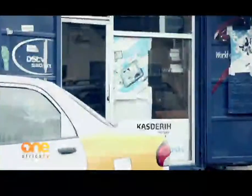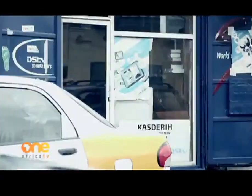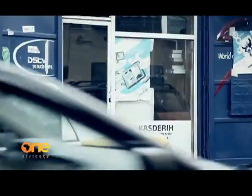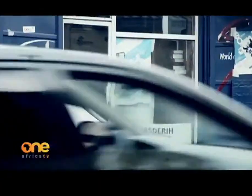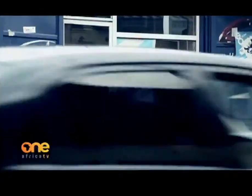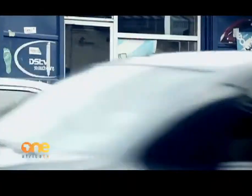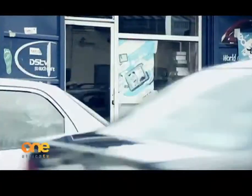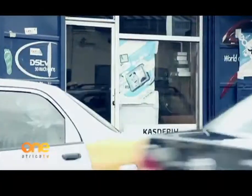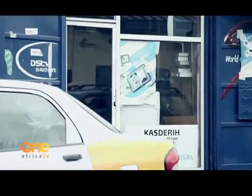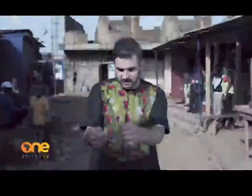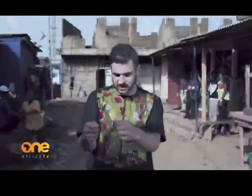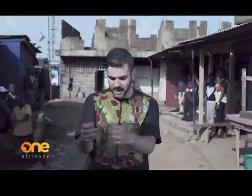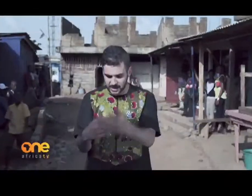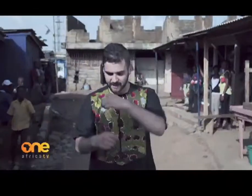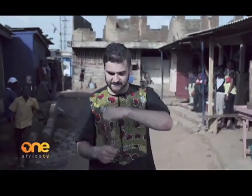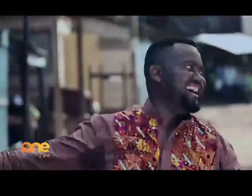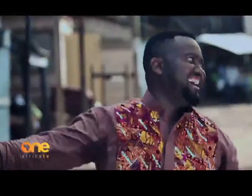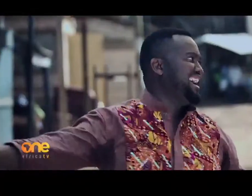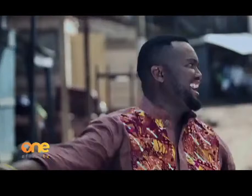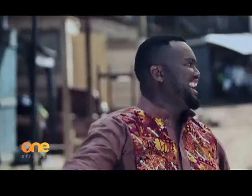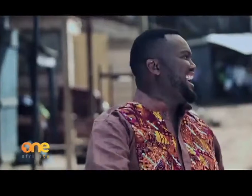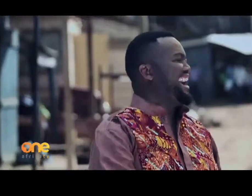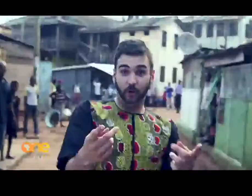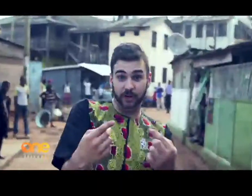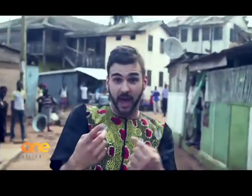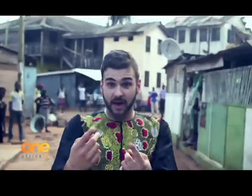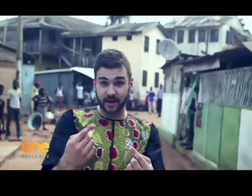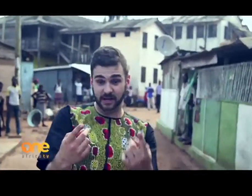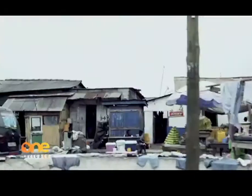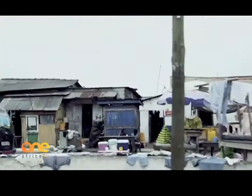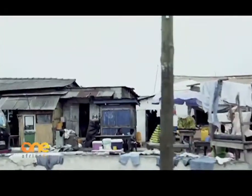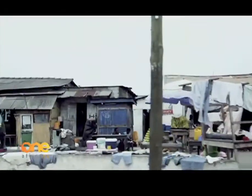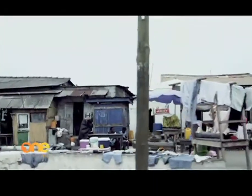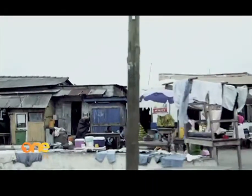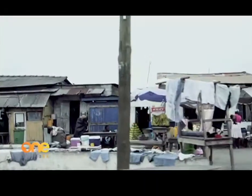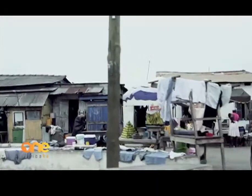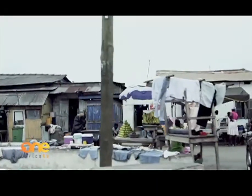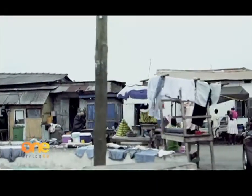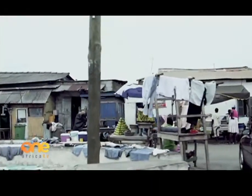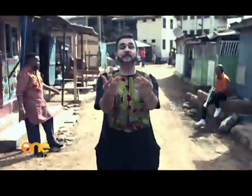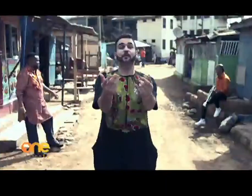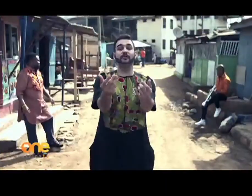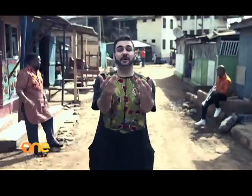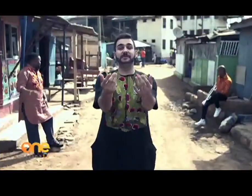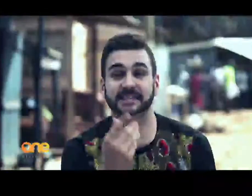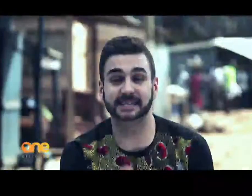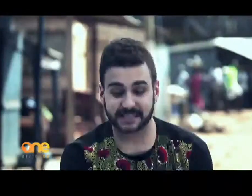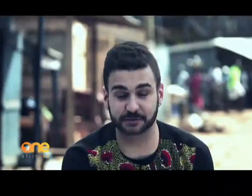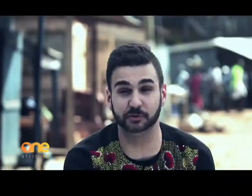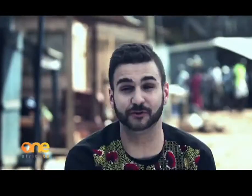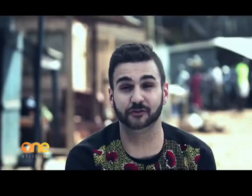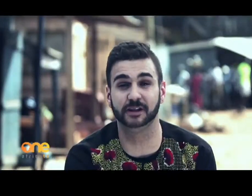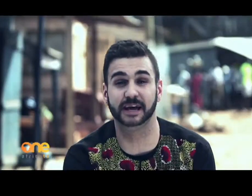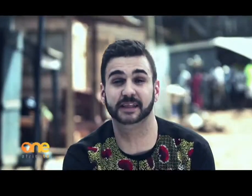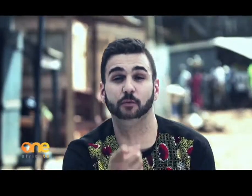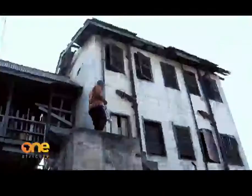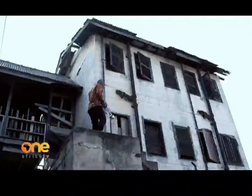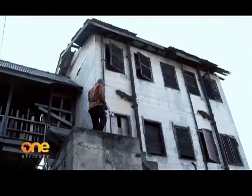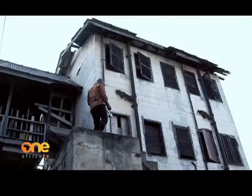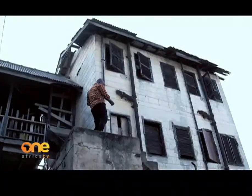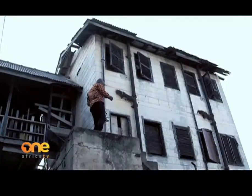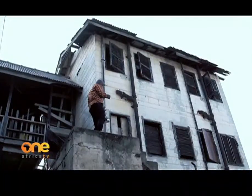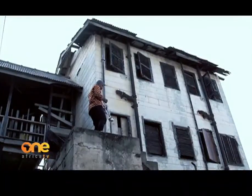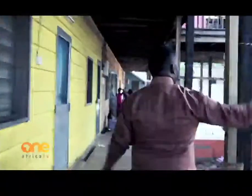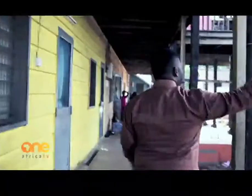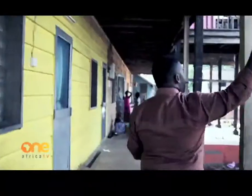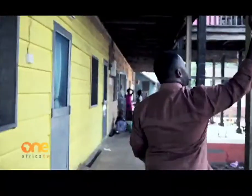want it, yo, they need it, we have it, yes. Let the world come and taste this beautiful land, they want